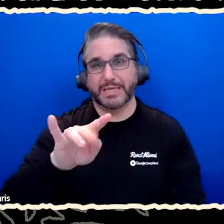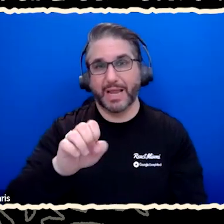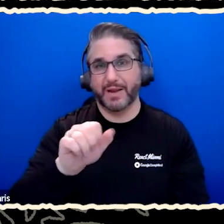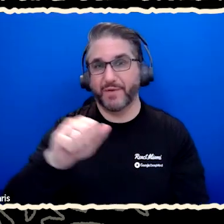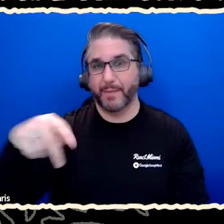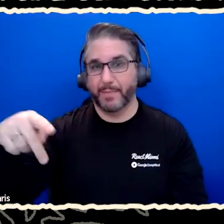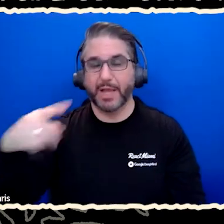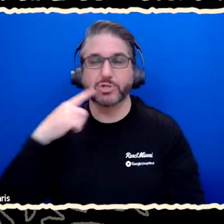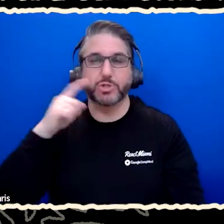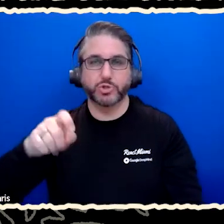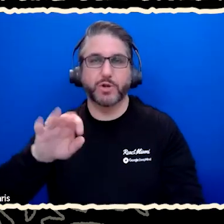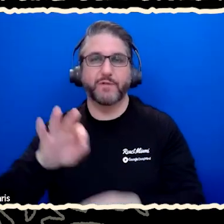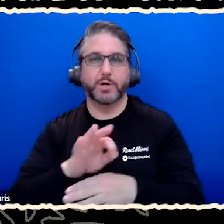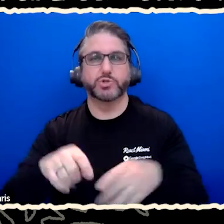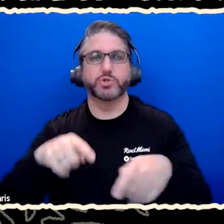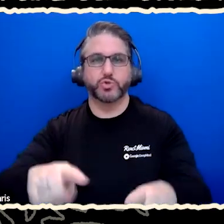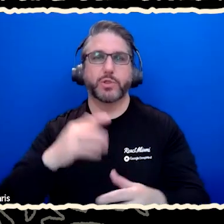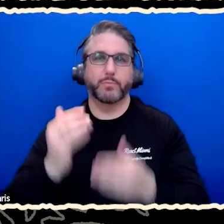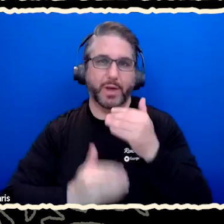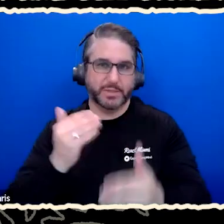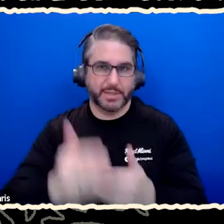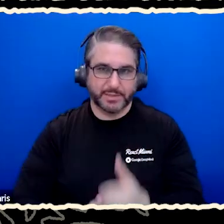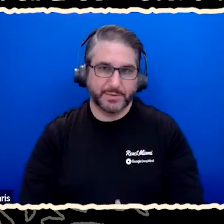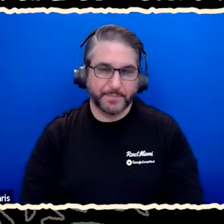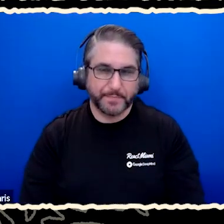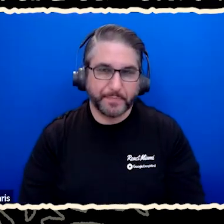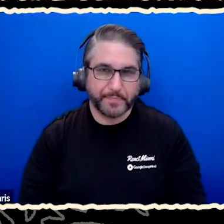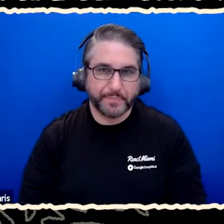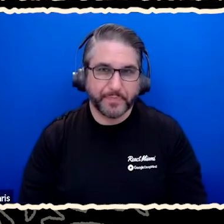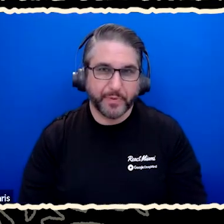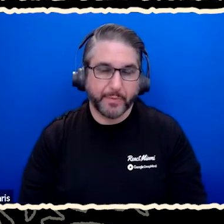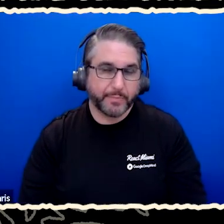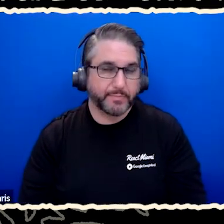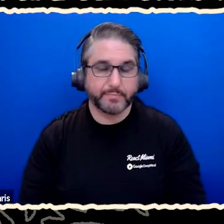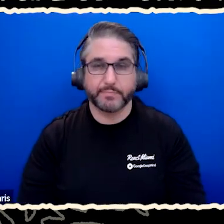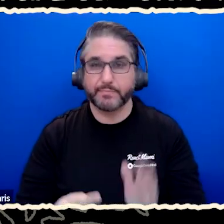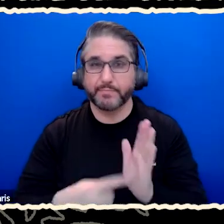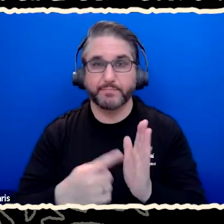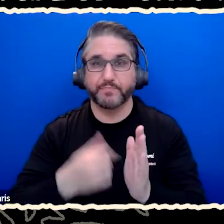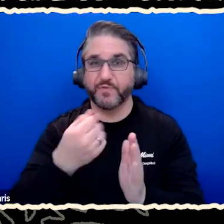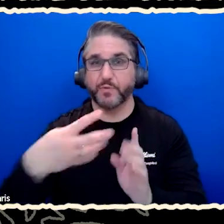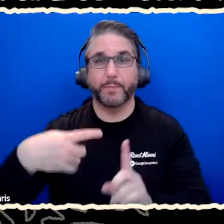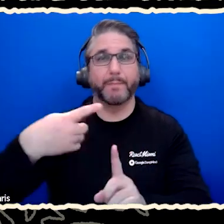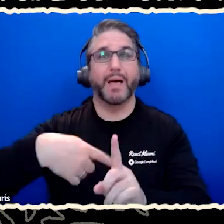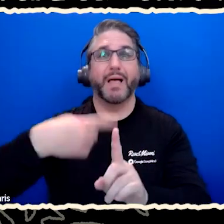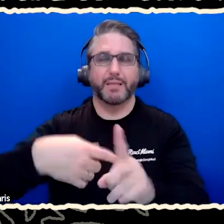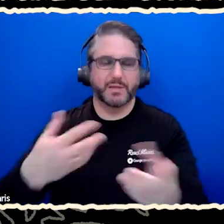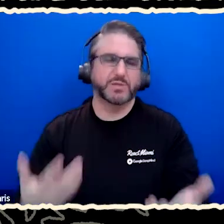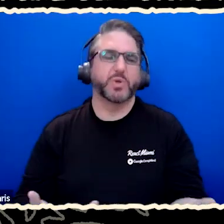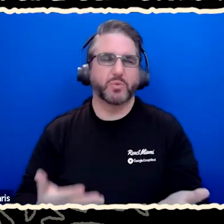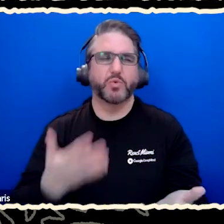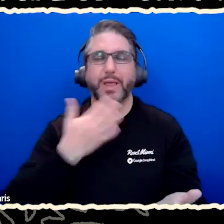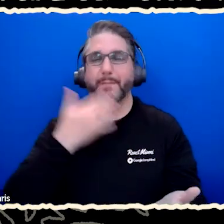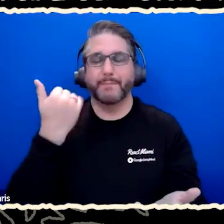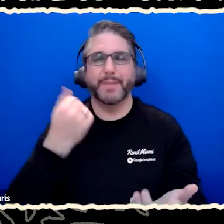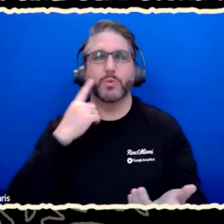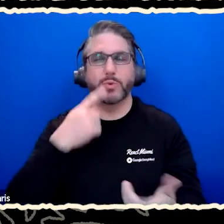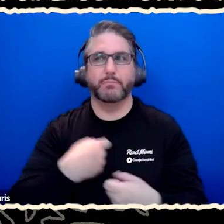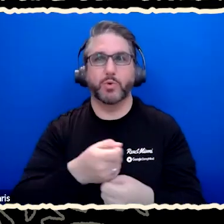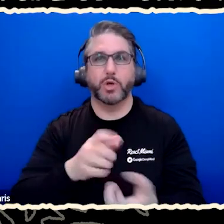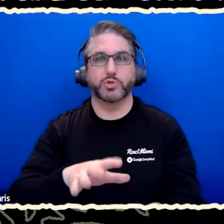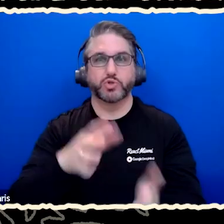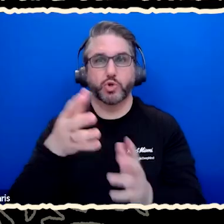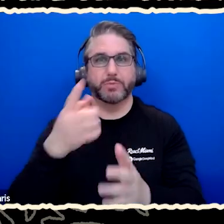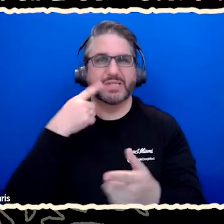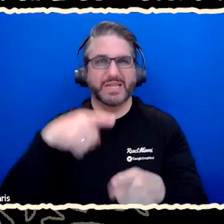function during this process. It can take even months. So at best, it would create disturbances and redundancy